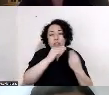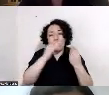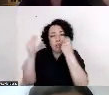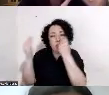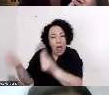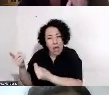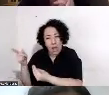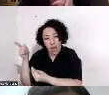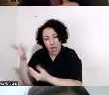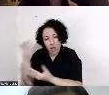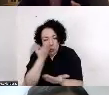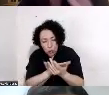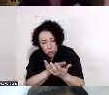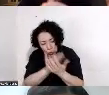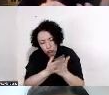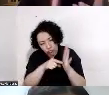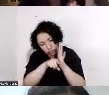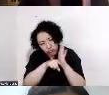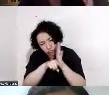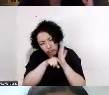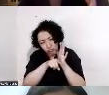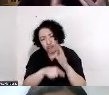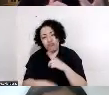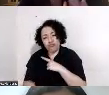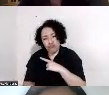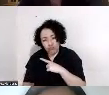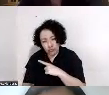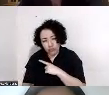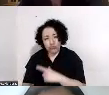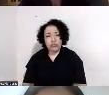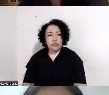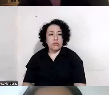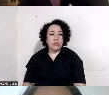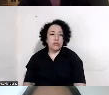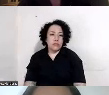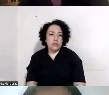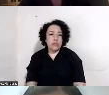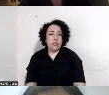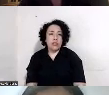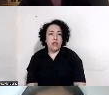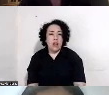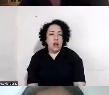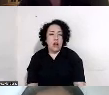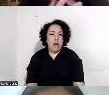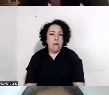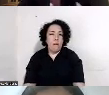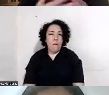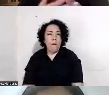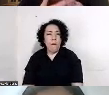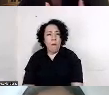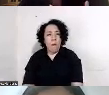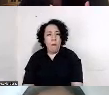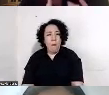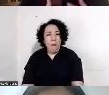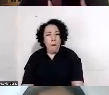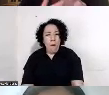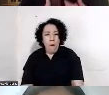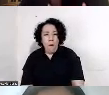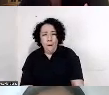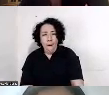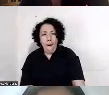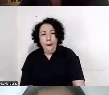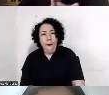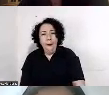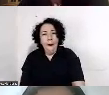can be applied to middle school, high school, and college. And what we found is talents can be developed in